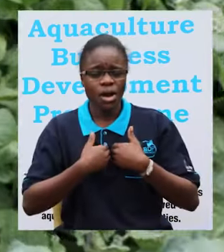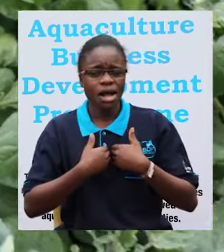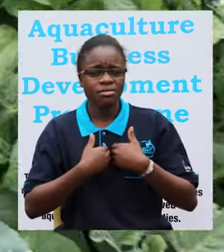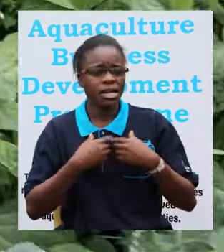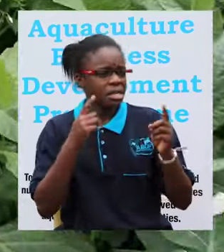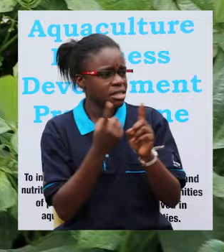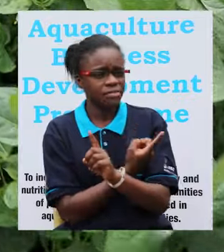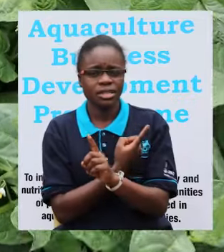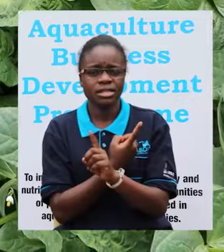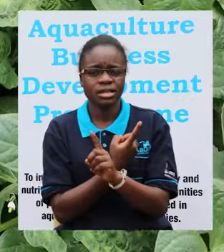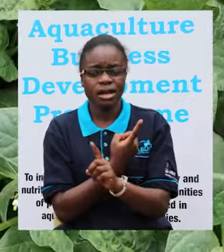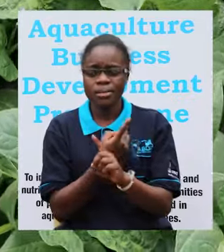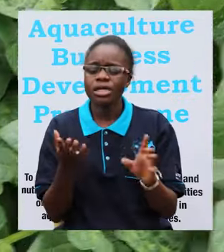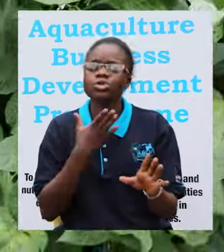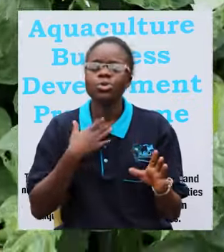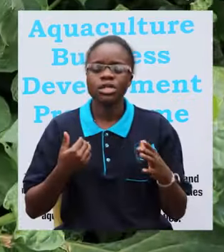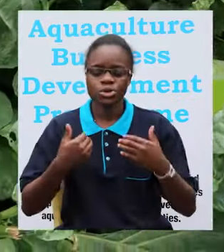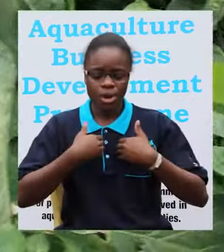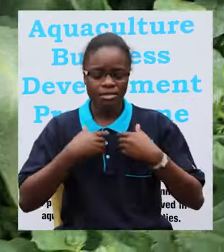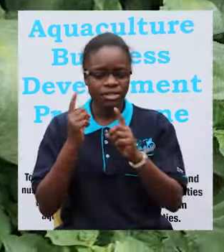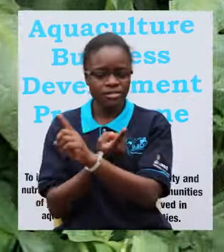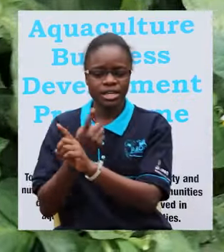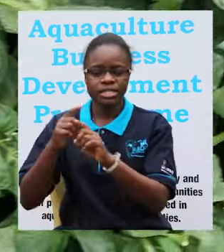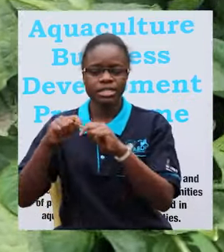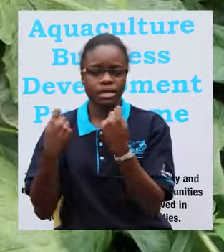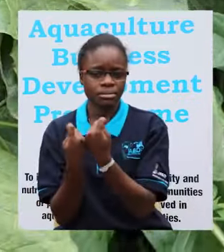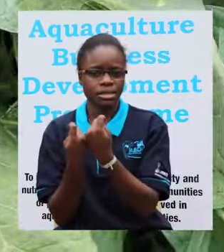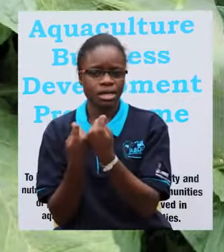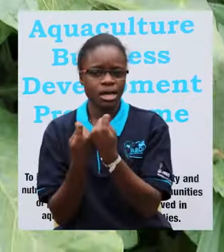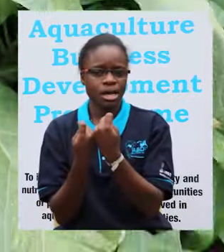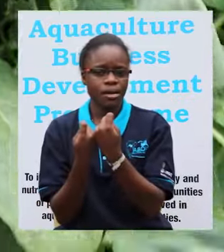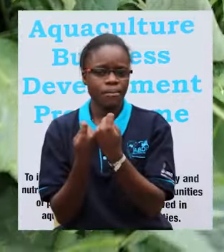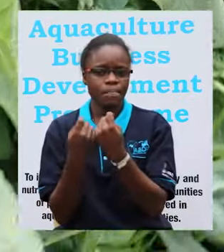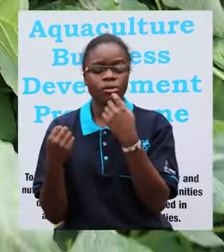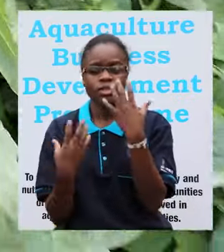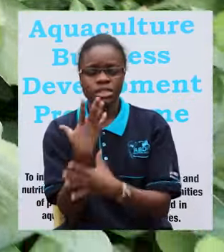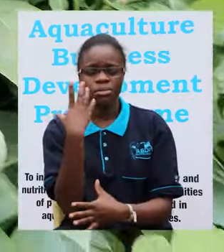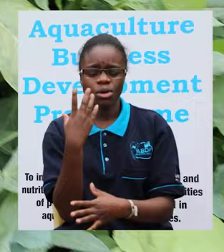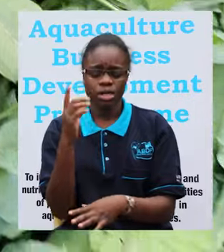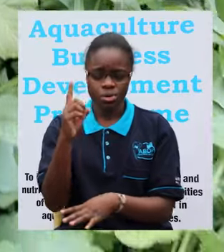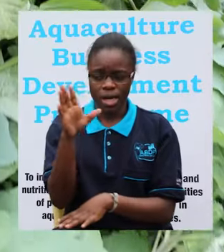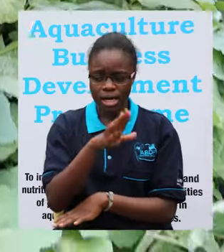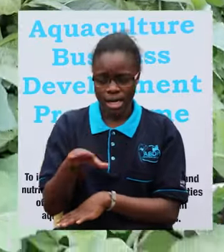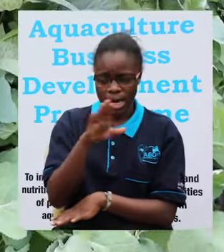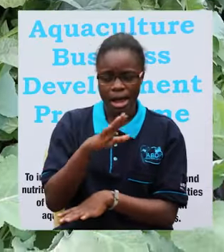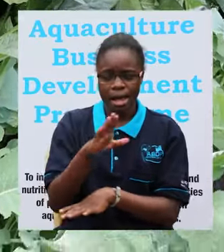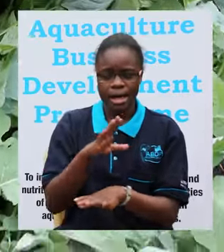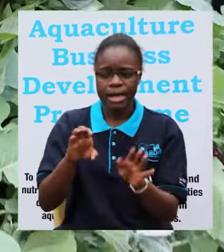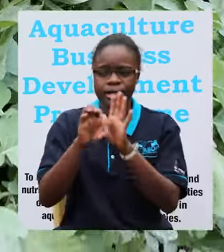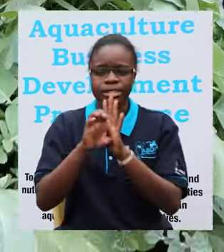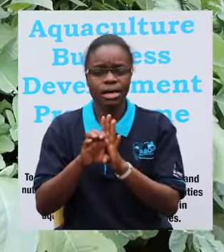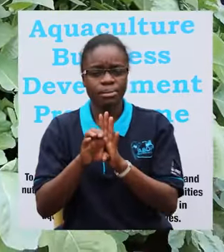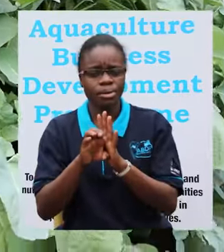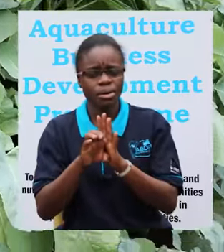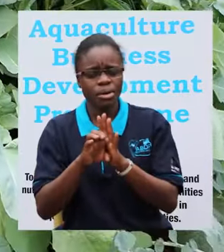diversity. So you are able to consume a diversified number of vegetables just from one unit.